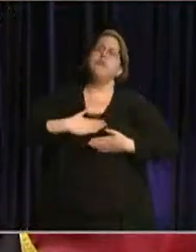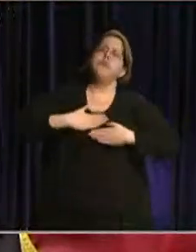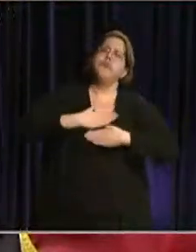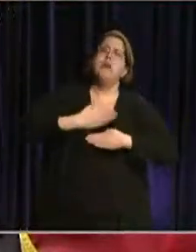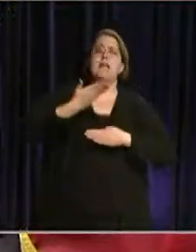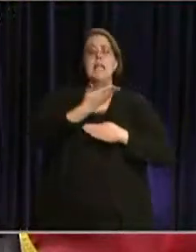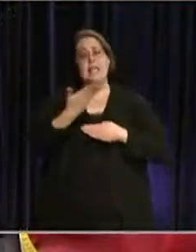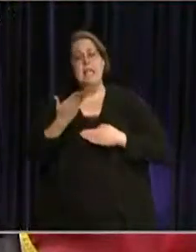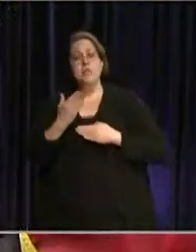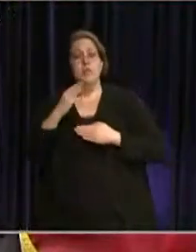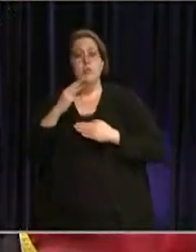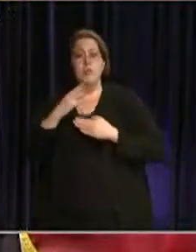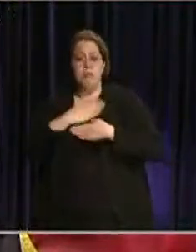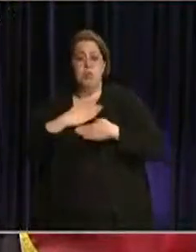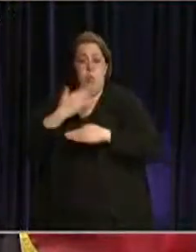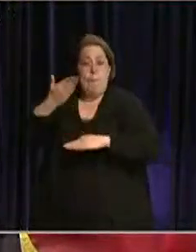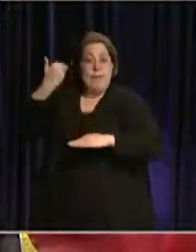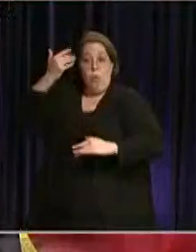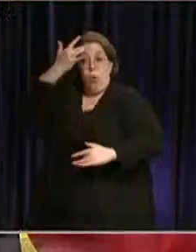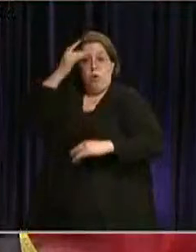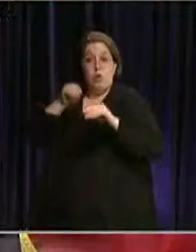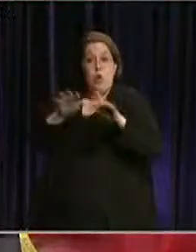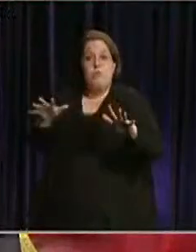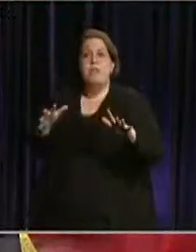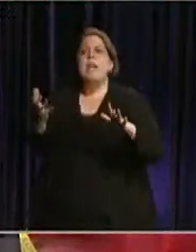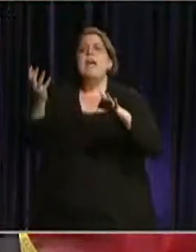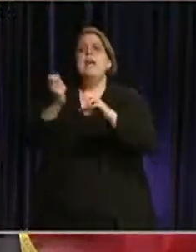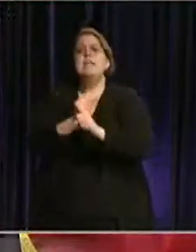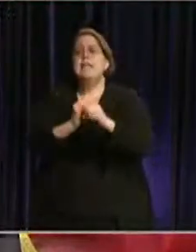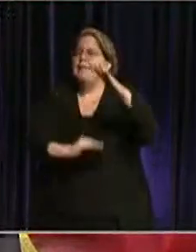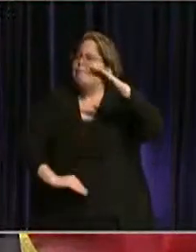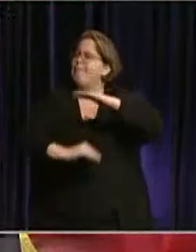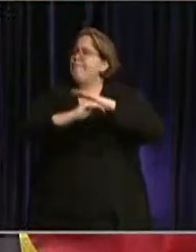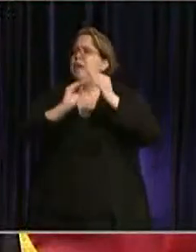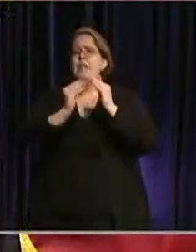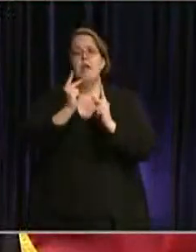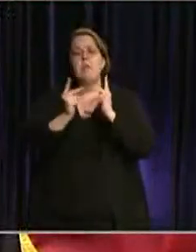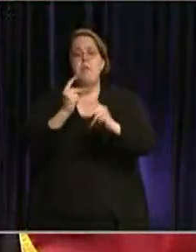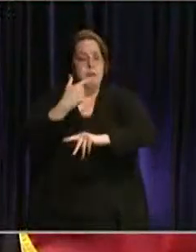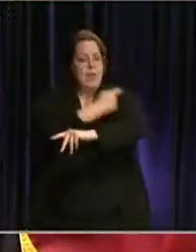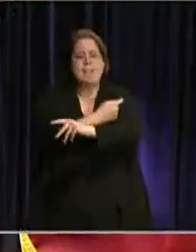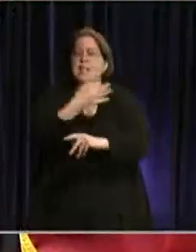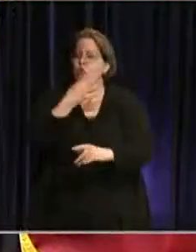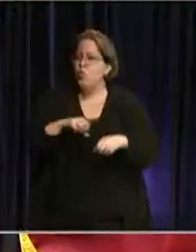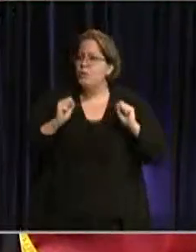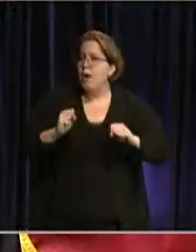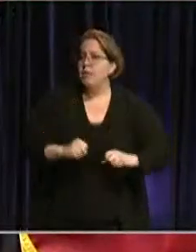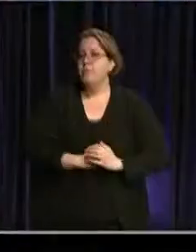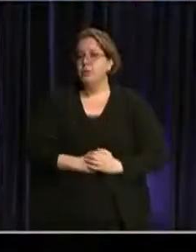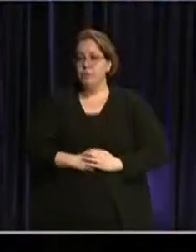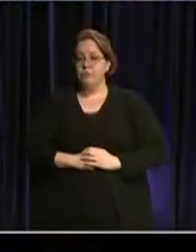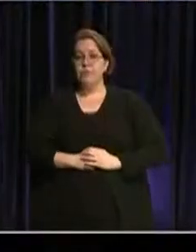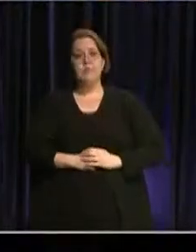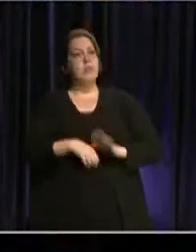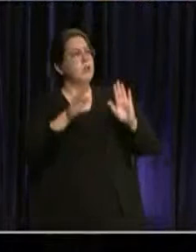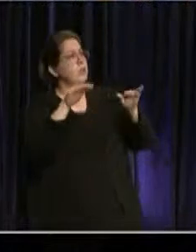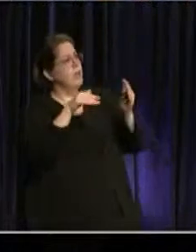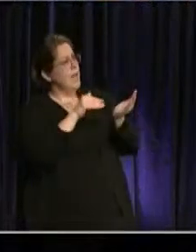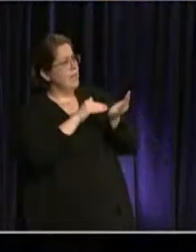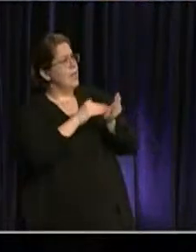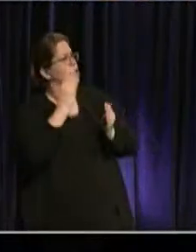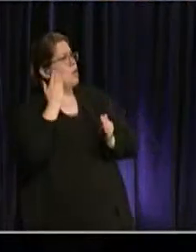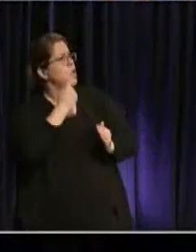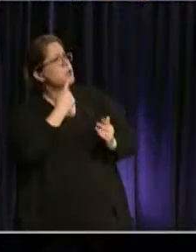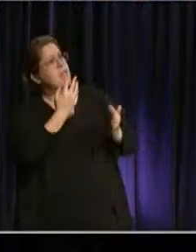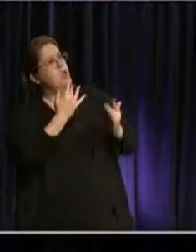we were before this pandemic is get as many people as possible vaccinated as soon as possible. And Dr. Bridger, I know you